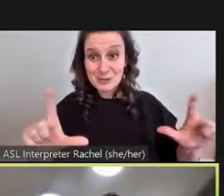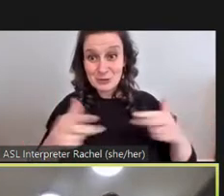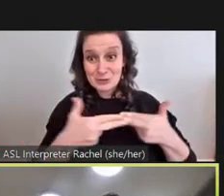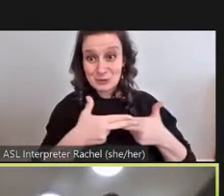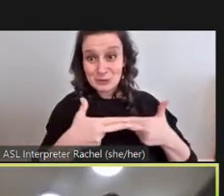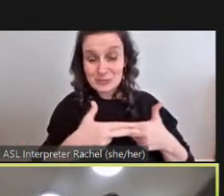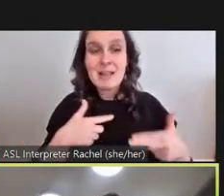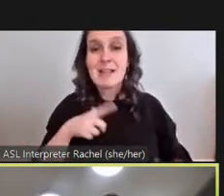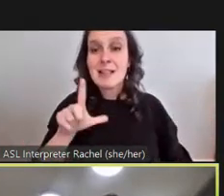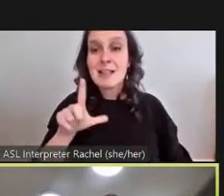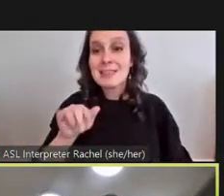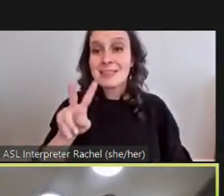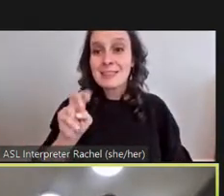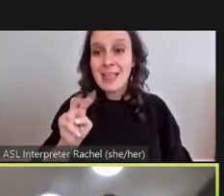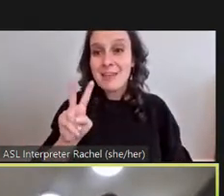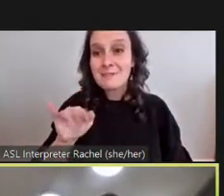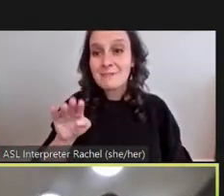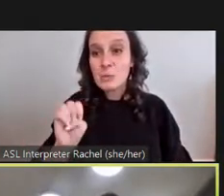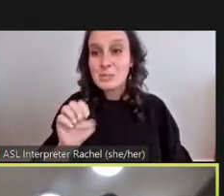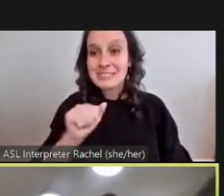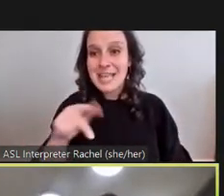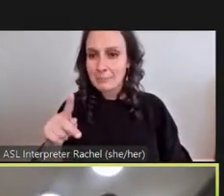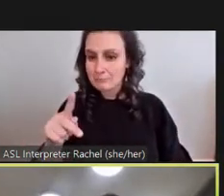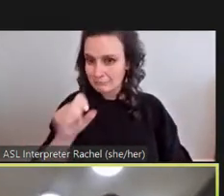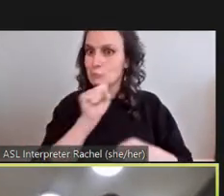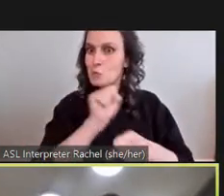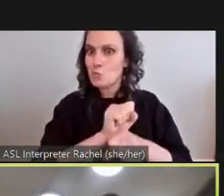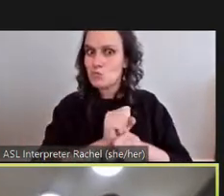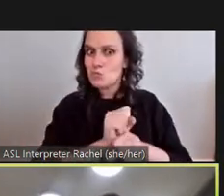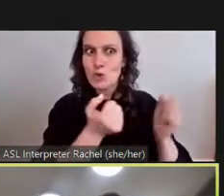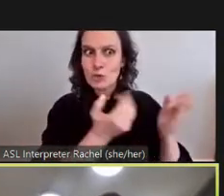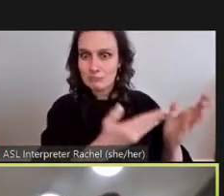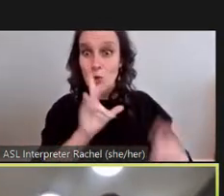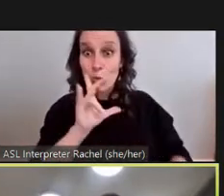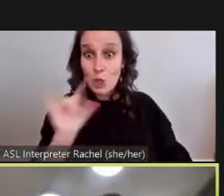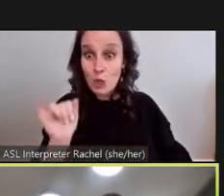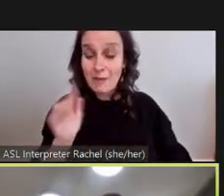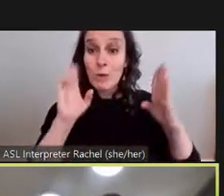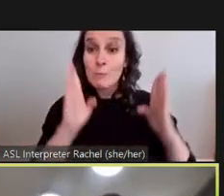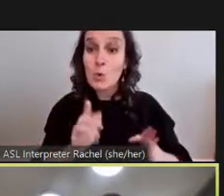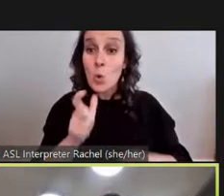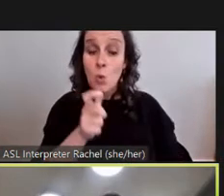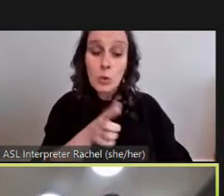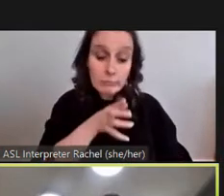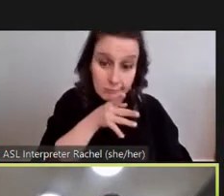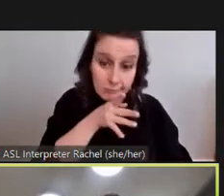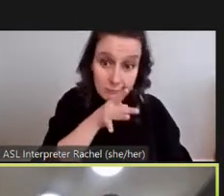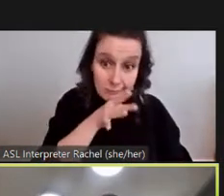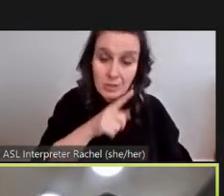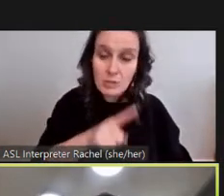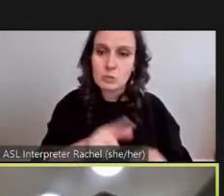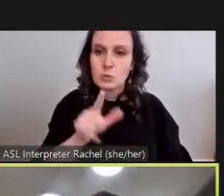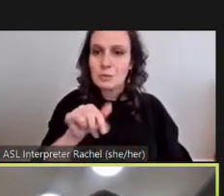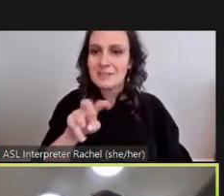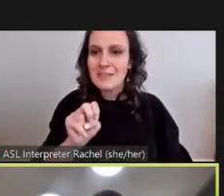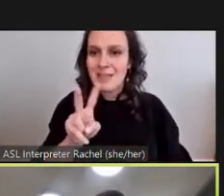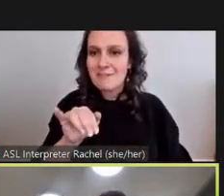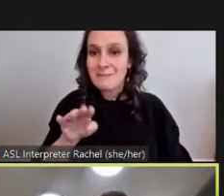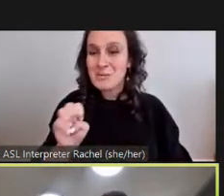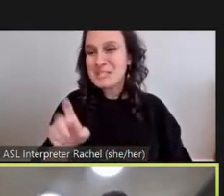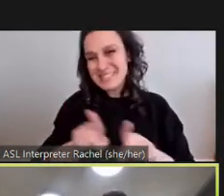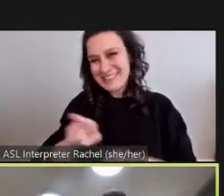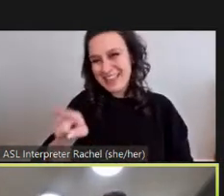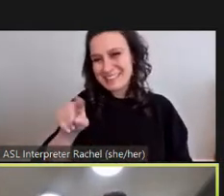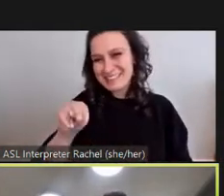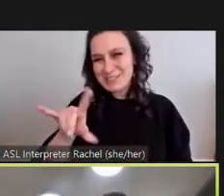app in action. That's how it looks like for someone who speaks into Live Voice, like Nicole, for